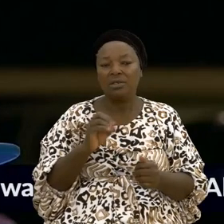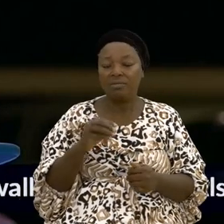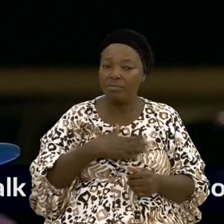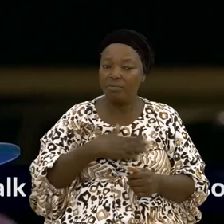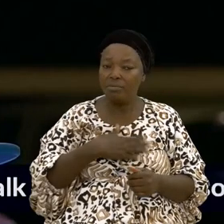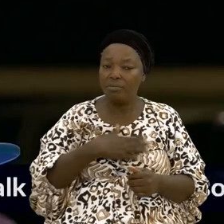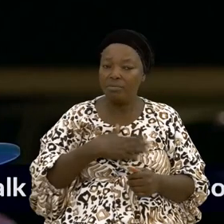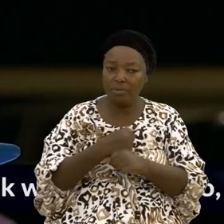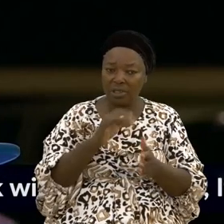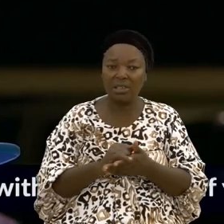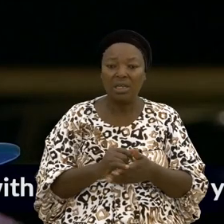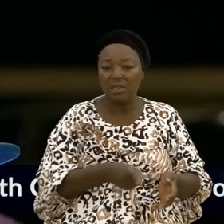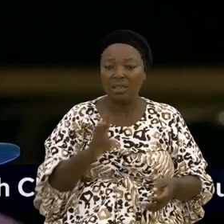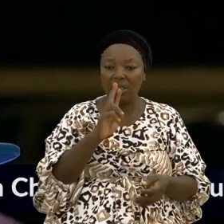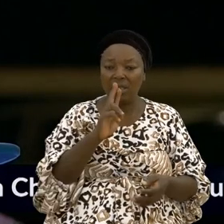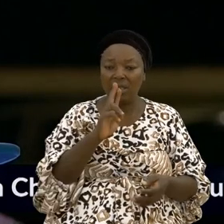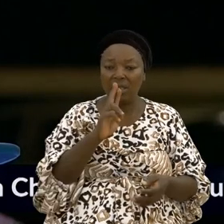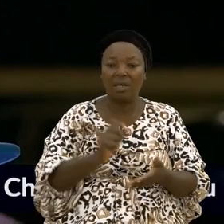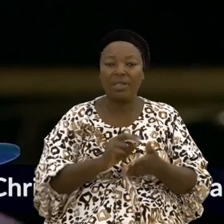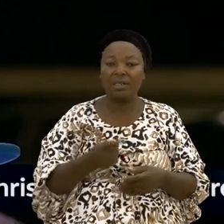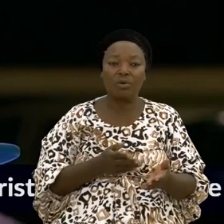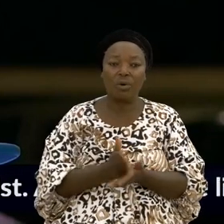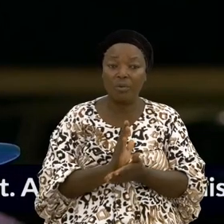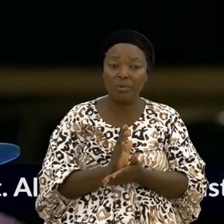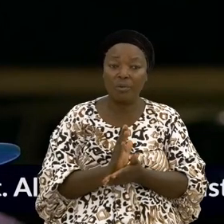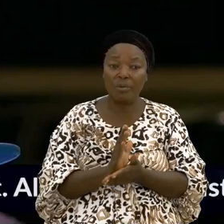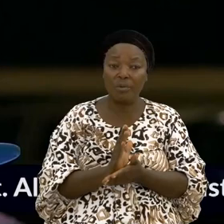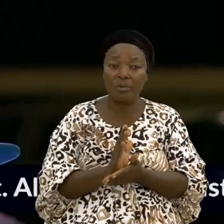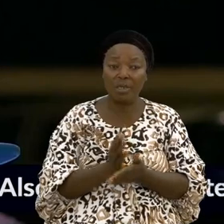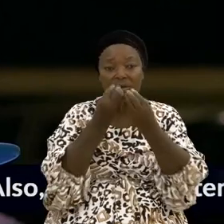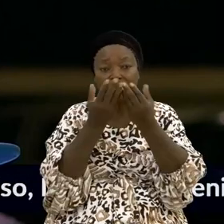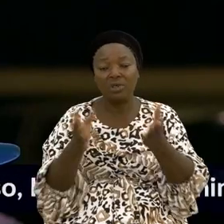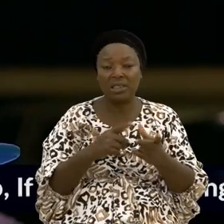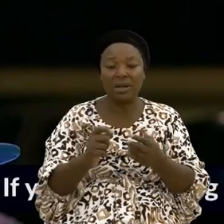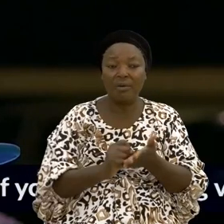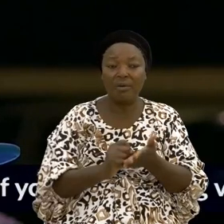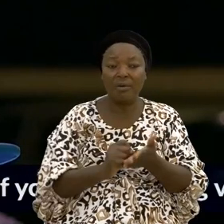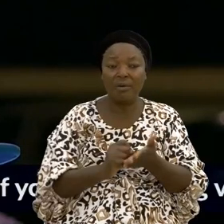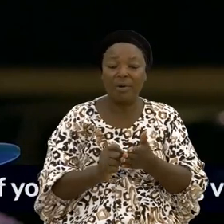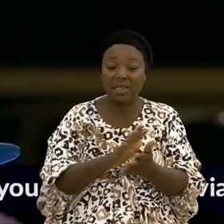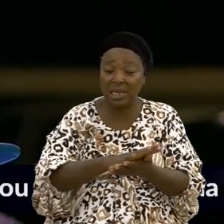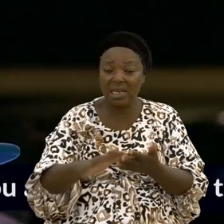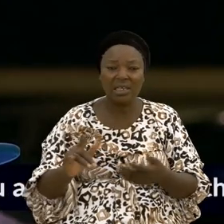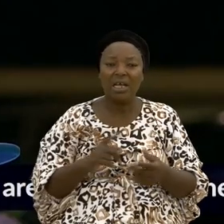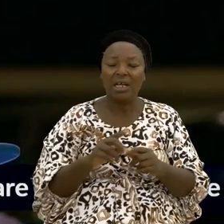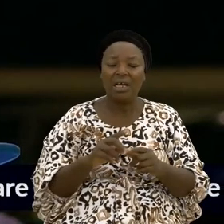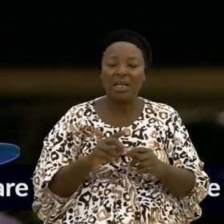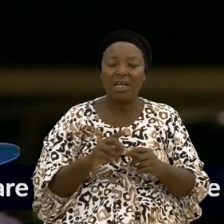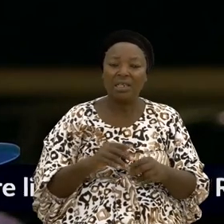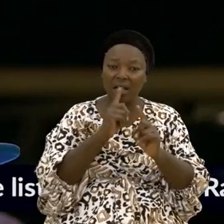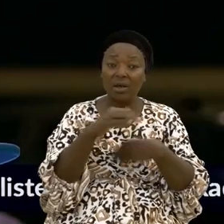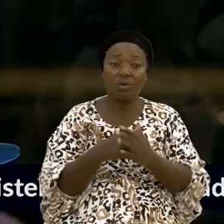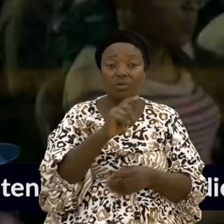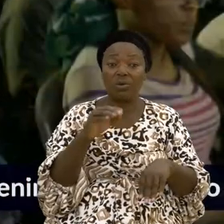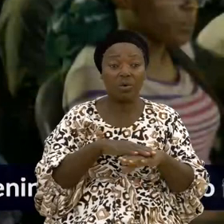are writing the correct information, and they should write it legibly, supplying every detail,